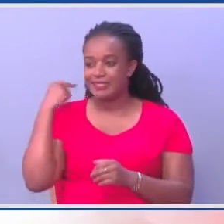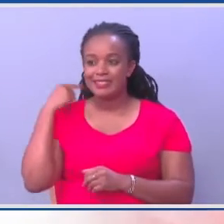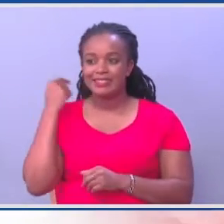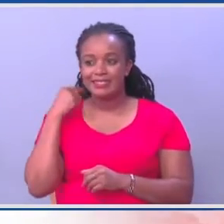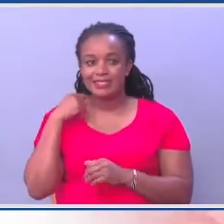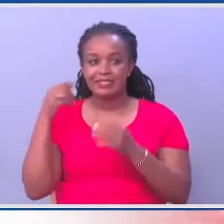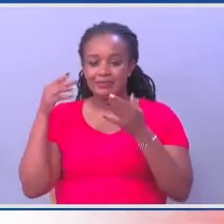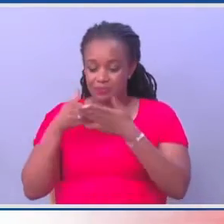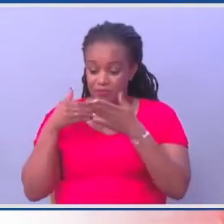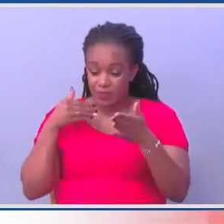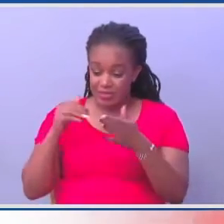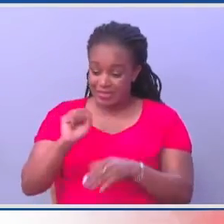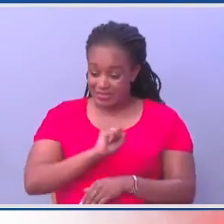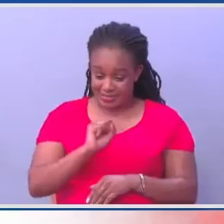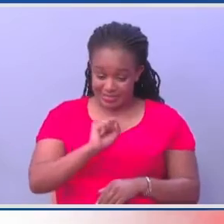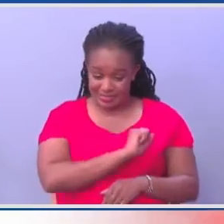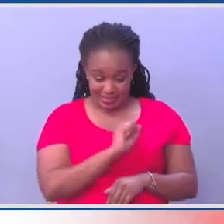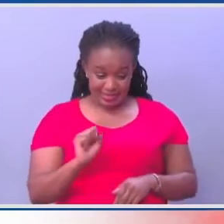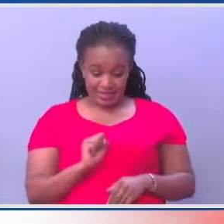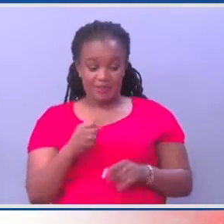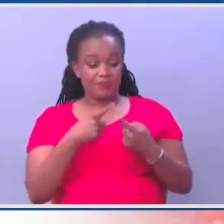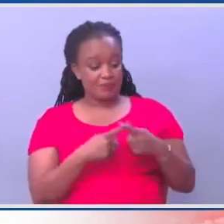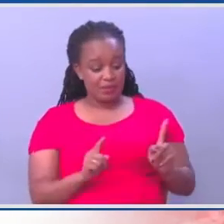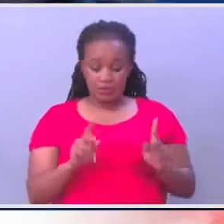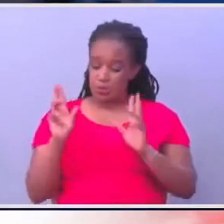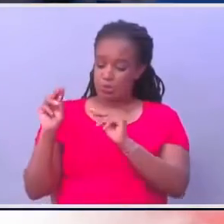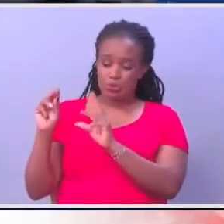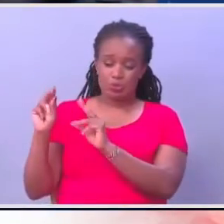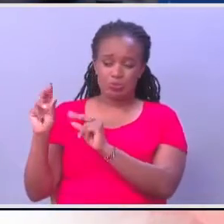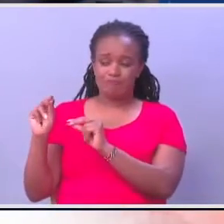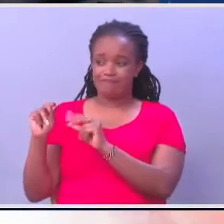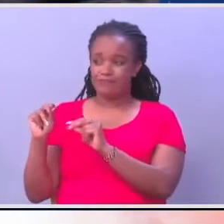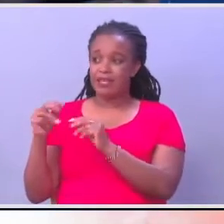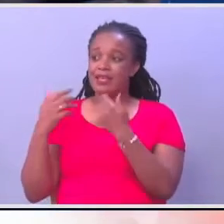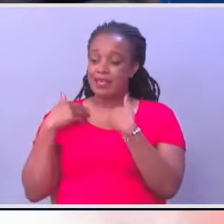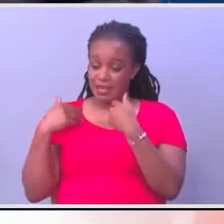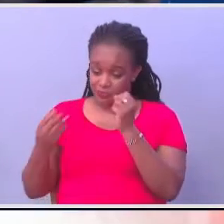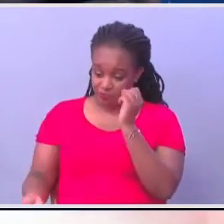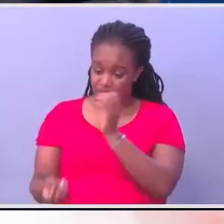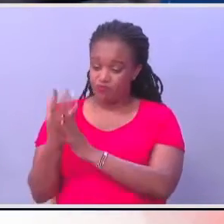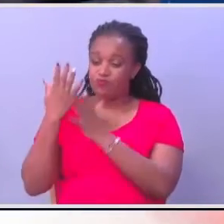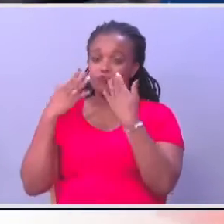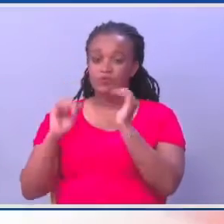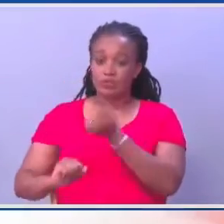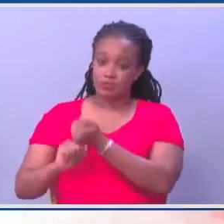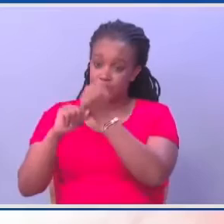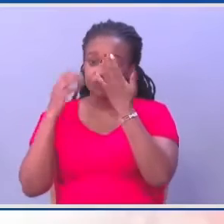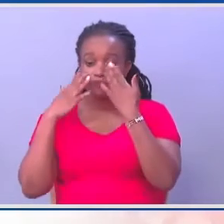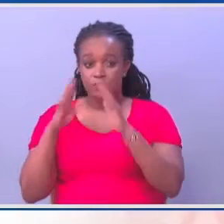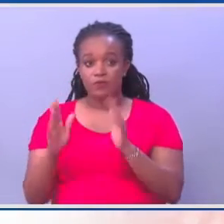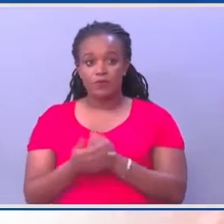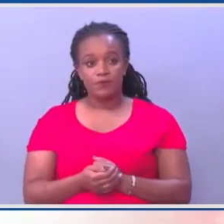but he has been endorsed as a presidential candidate for the 2022. He has been endorsed before. Similarly, but has always ended up in the